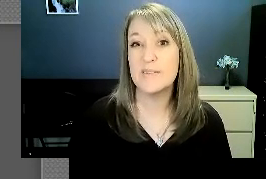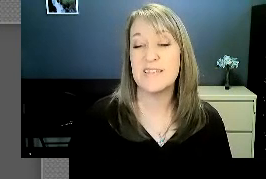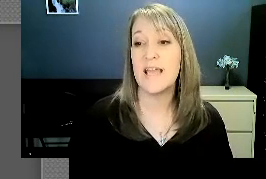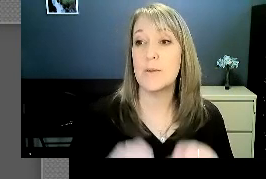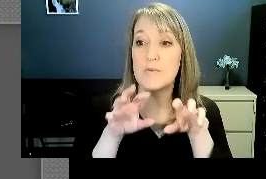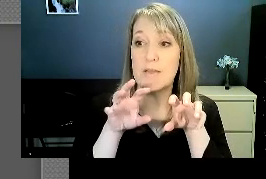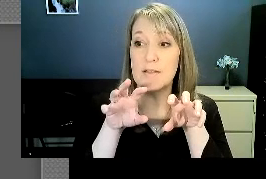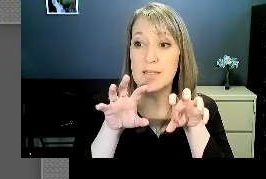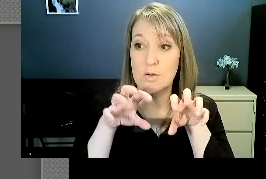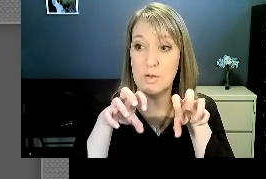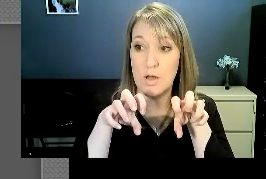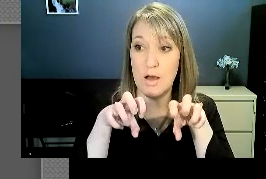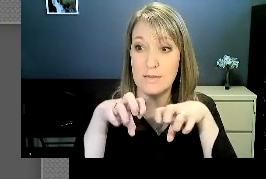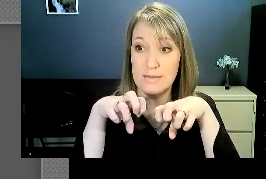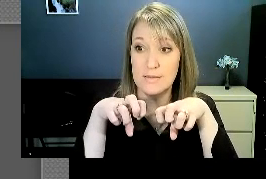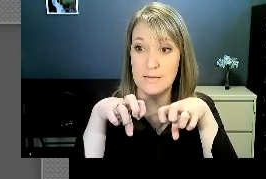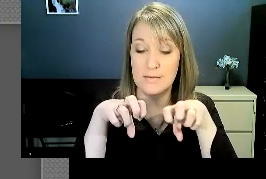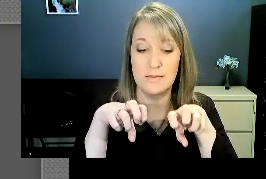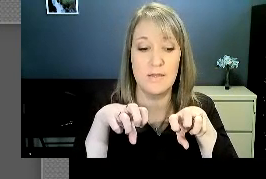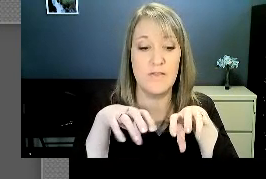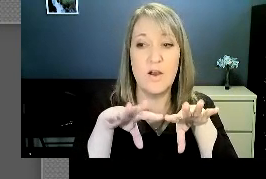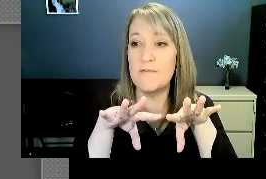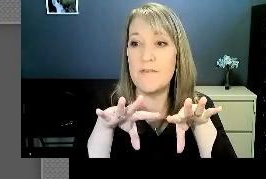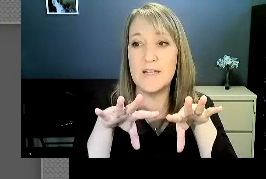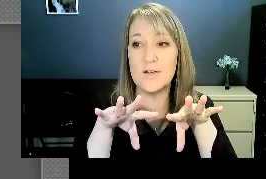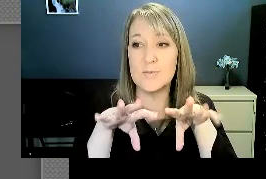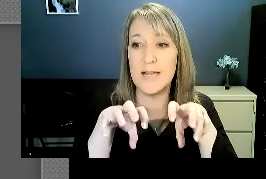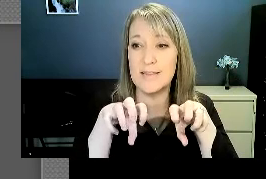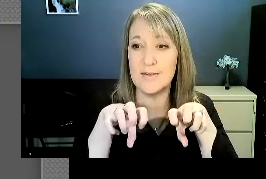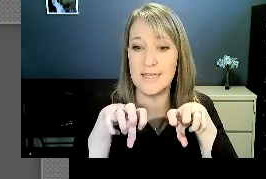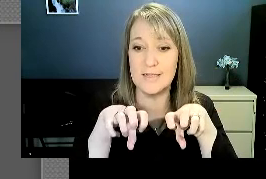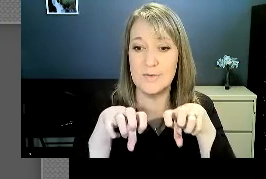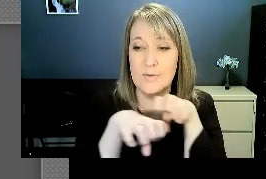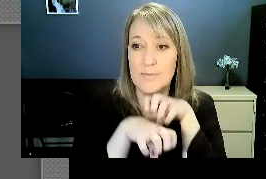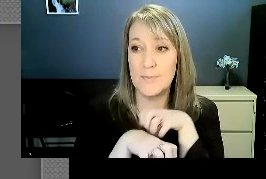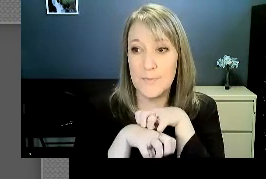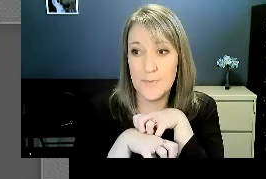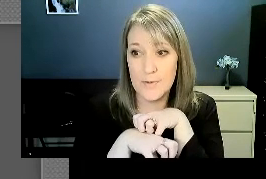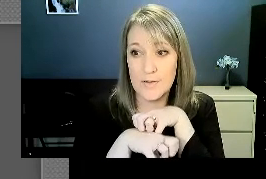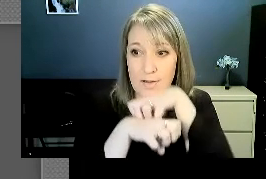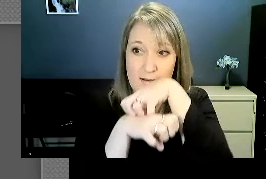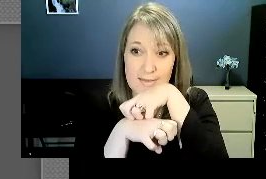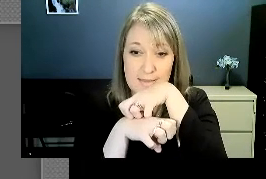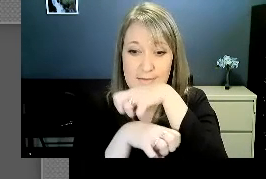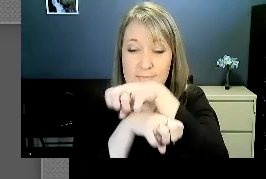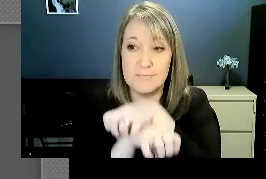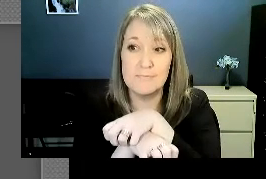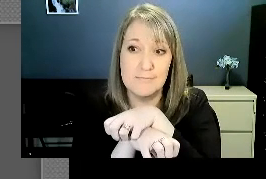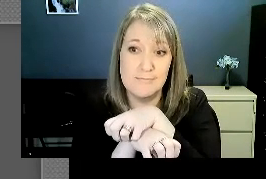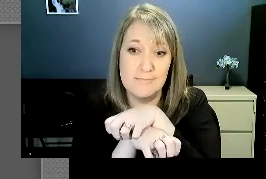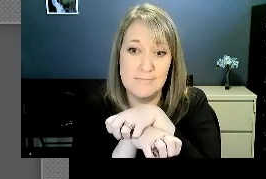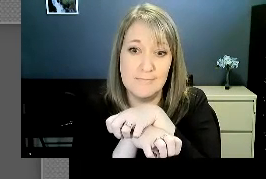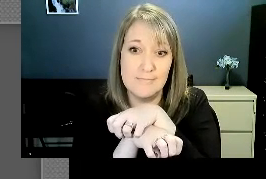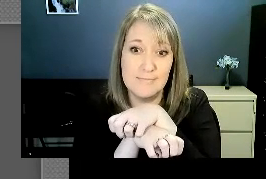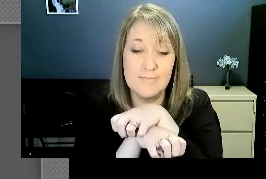So I would say we've got the little claws. They aren't fingers, right? They're like little claws.